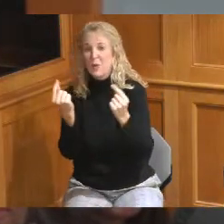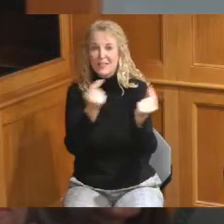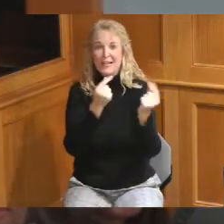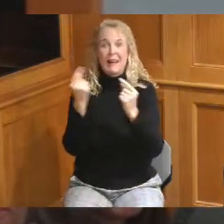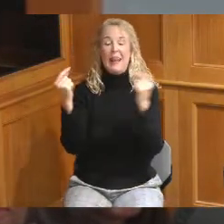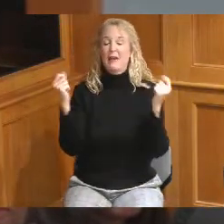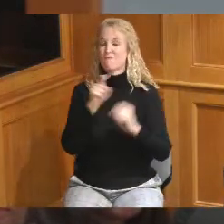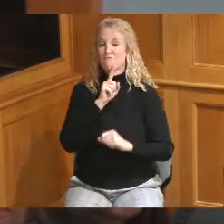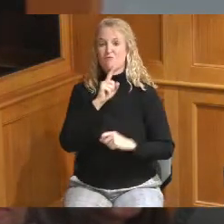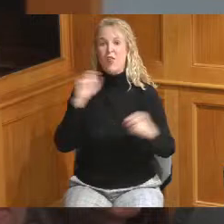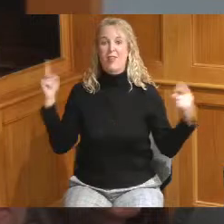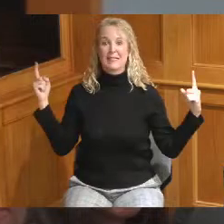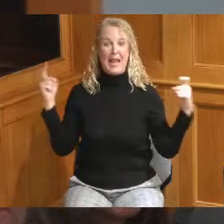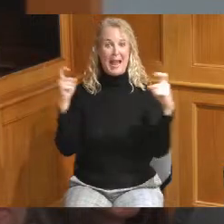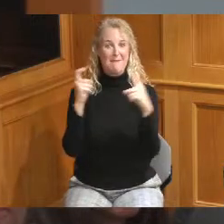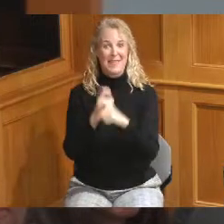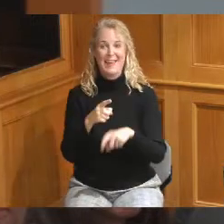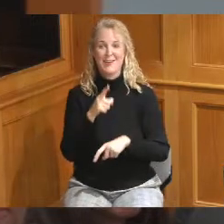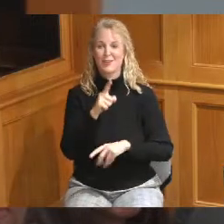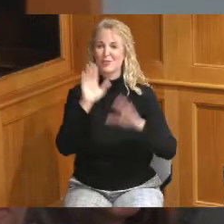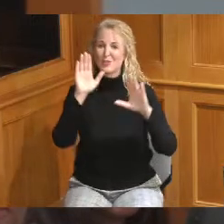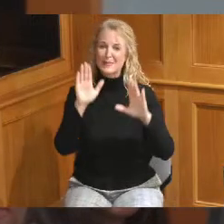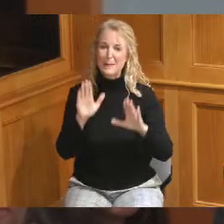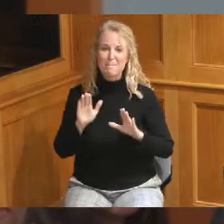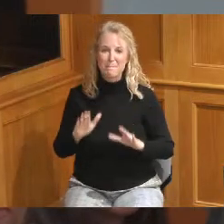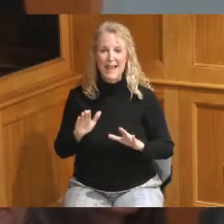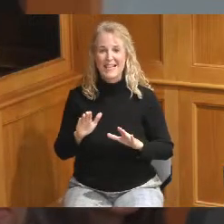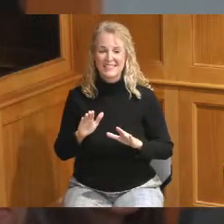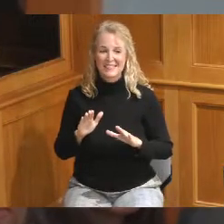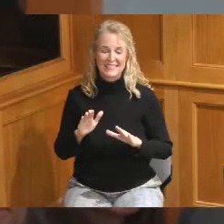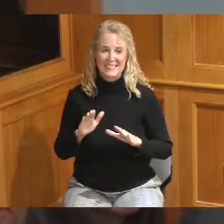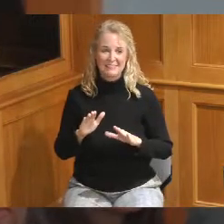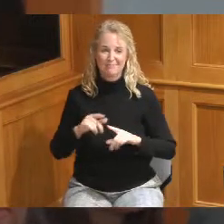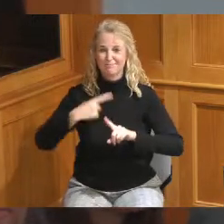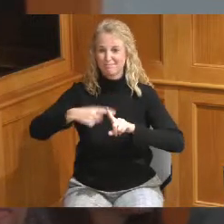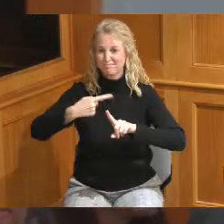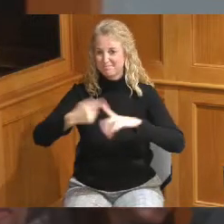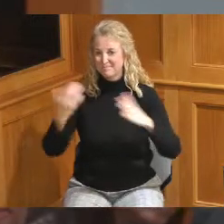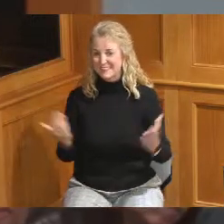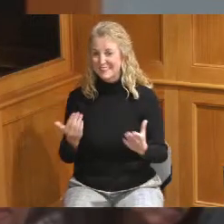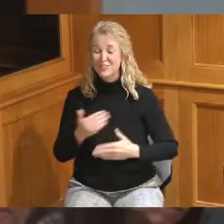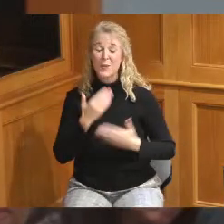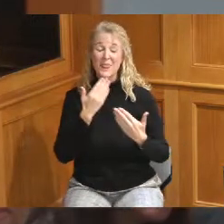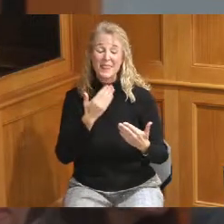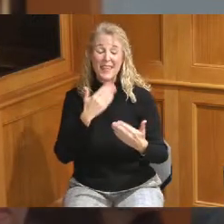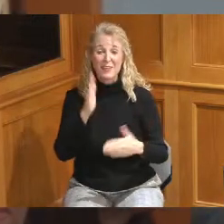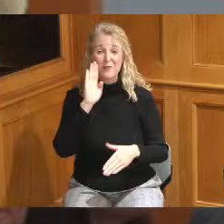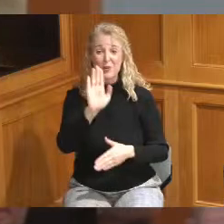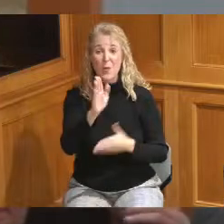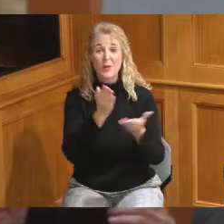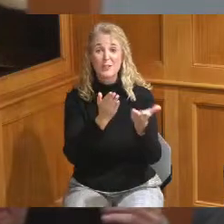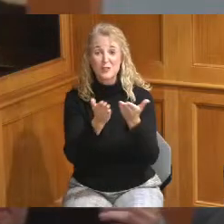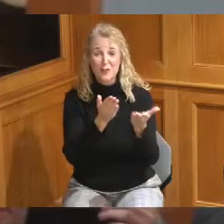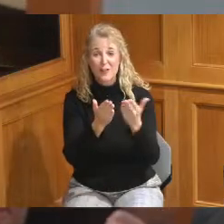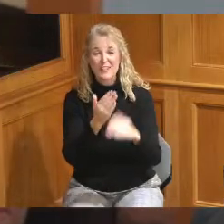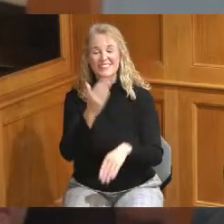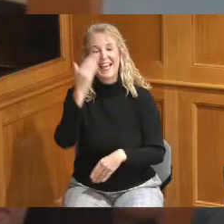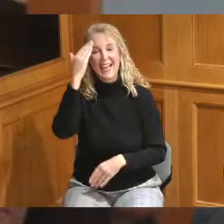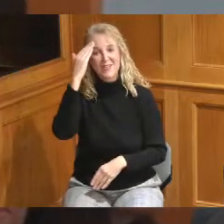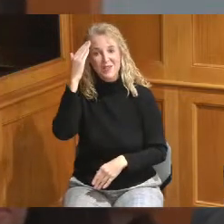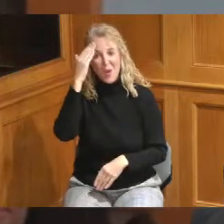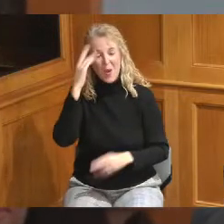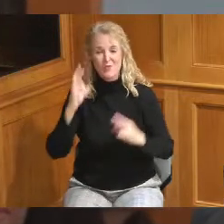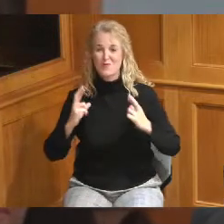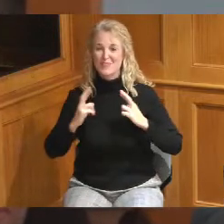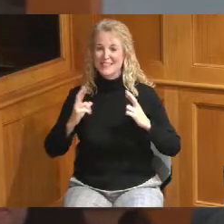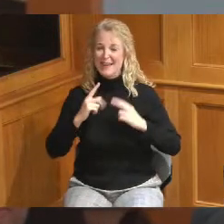rest of it. So you've been such an asset to this county after all these years. And so thank you so much for your service. And I know you are going to